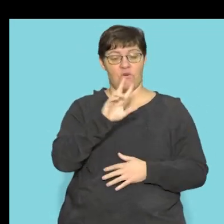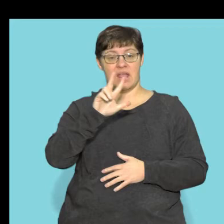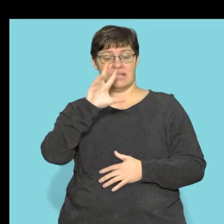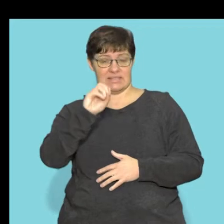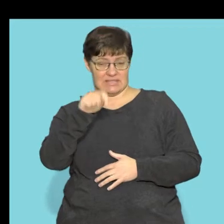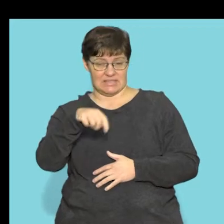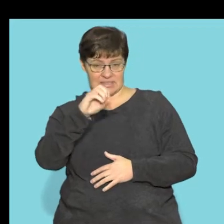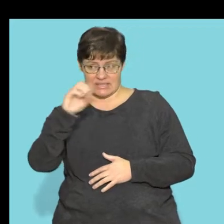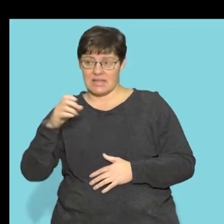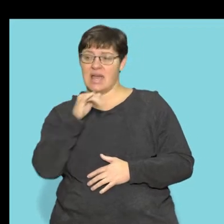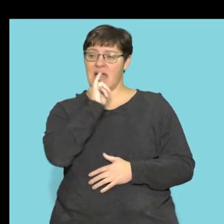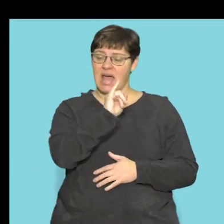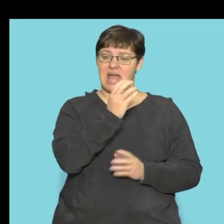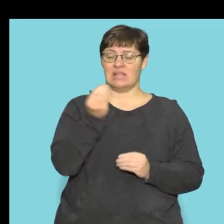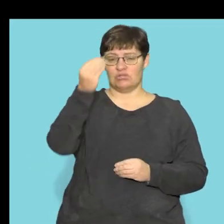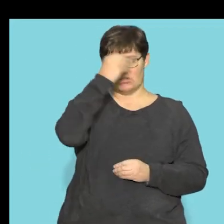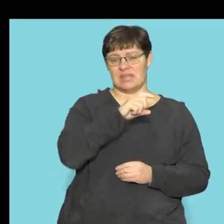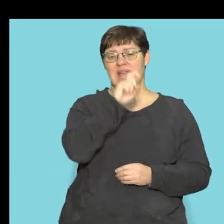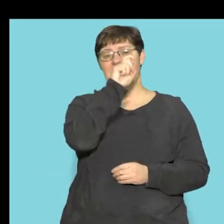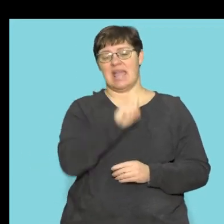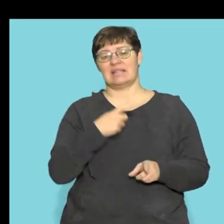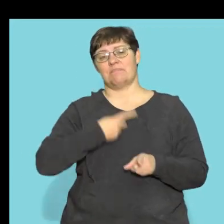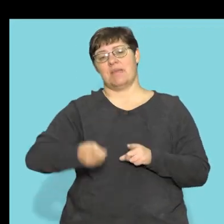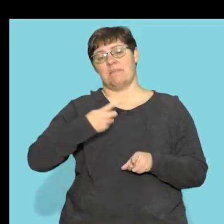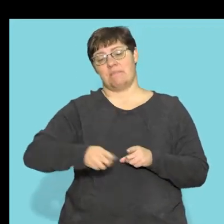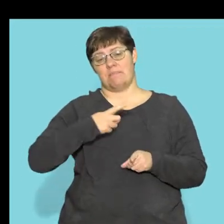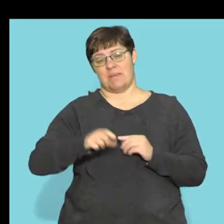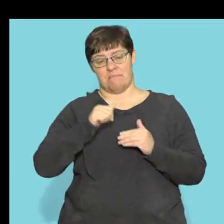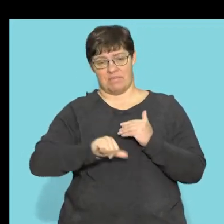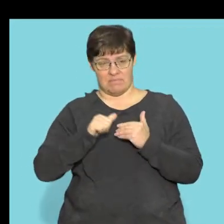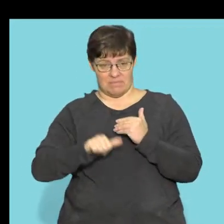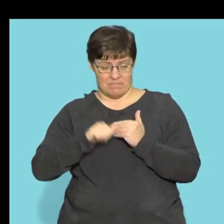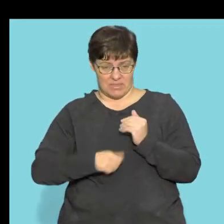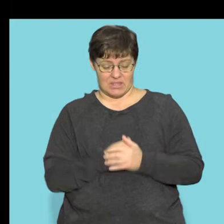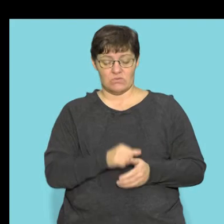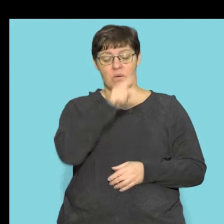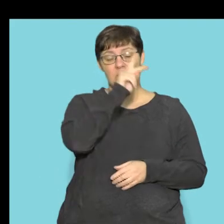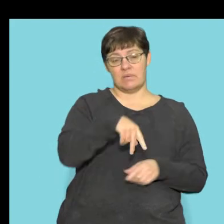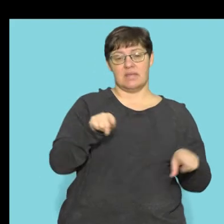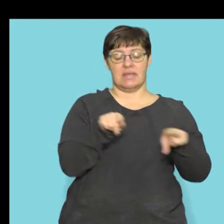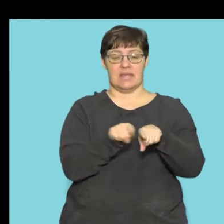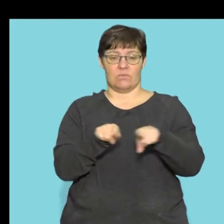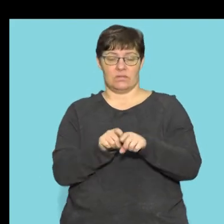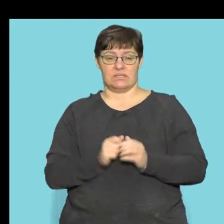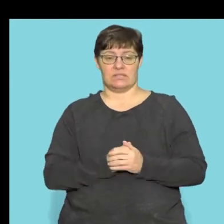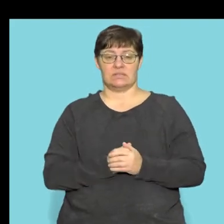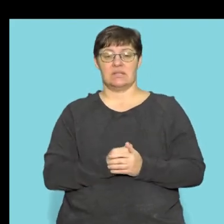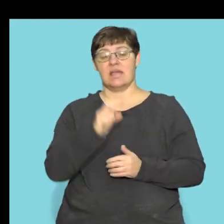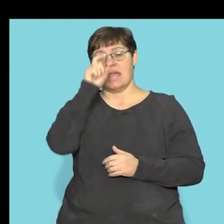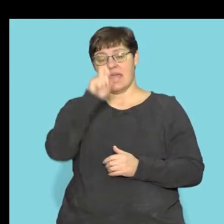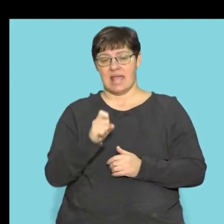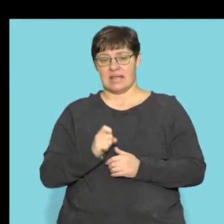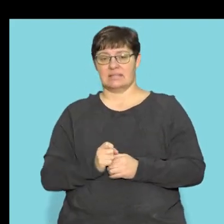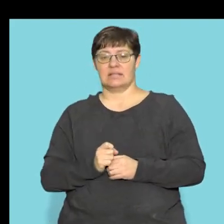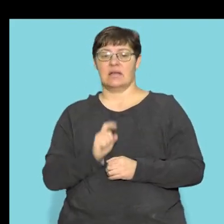480. I is the interest rate. X will be the monthly payment. So I will then say P is equals to